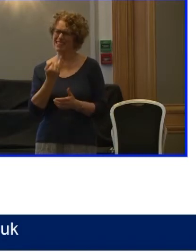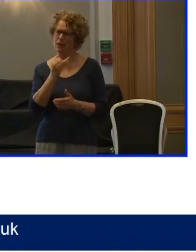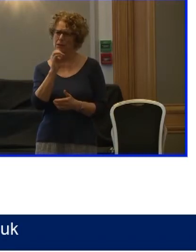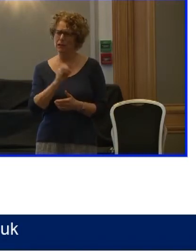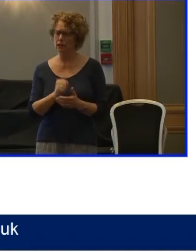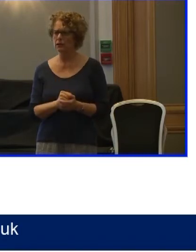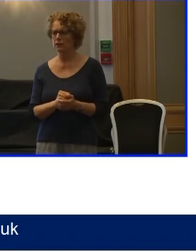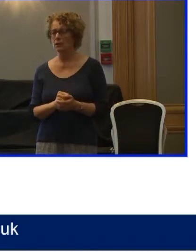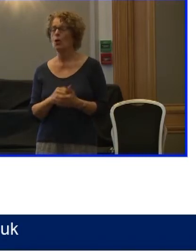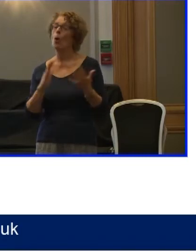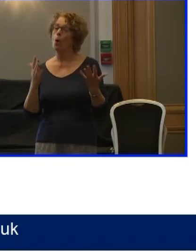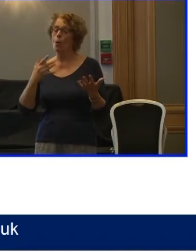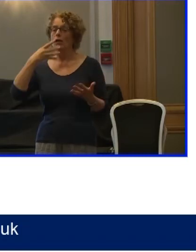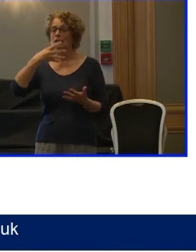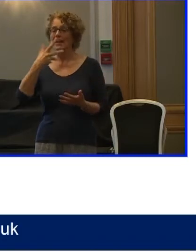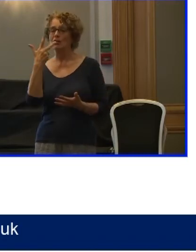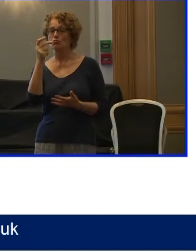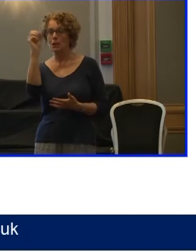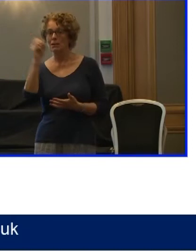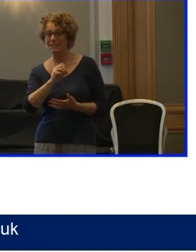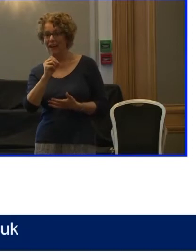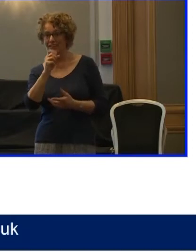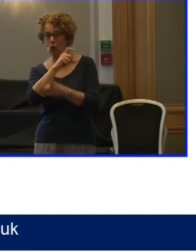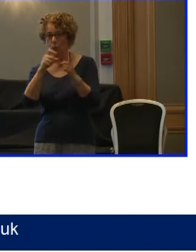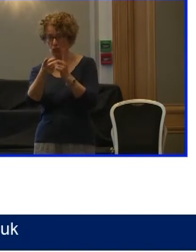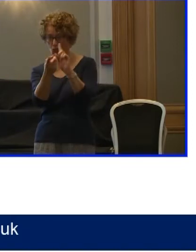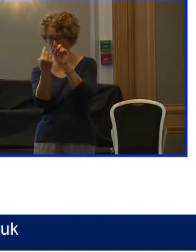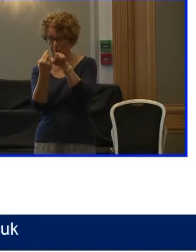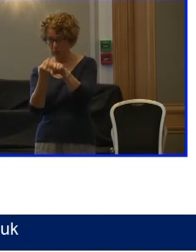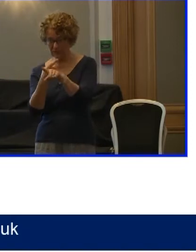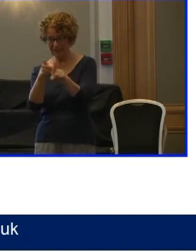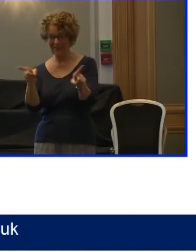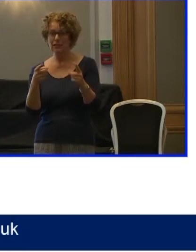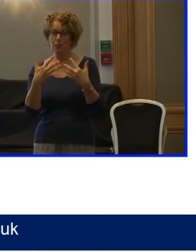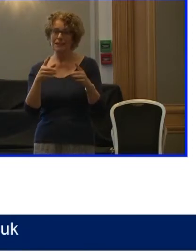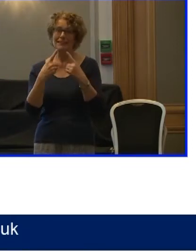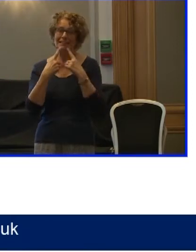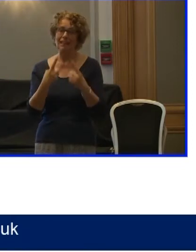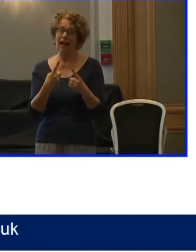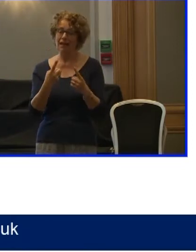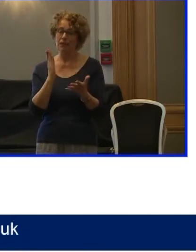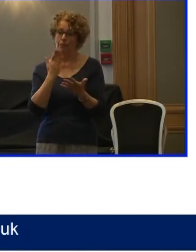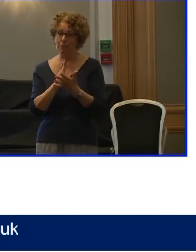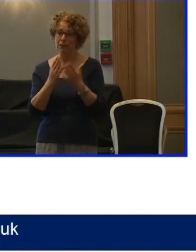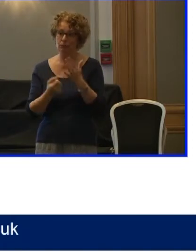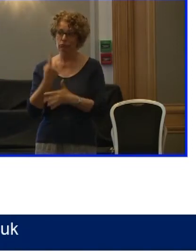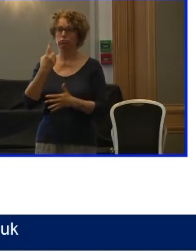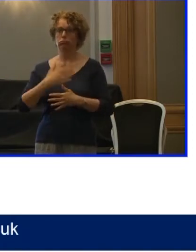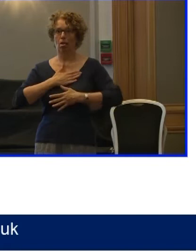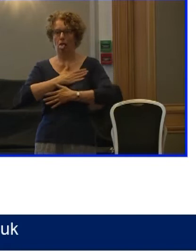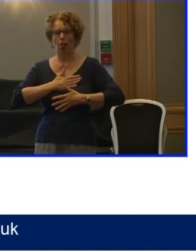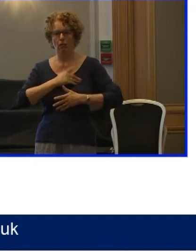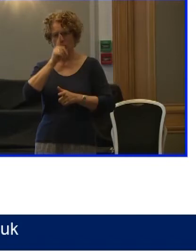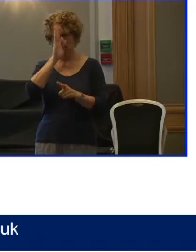way, 93% of our community who responded to our survey said that they had had some of these